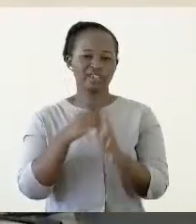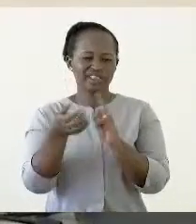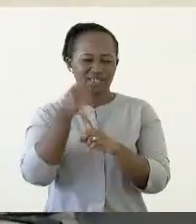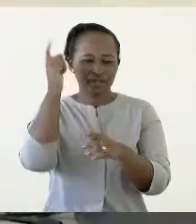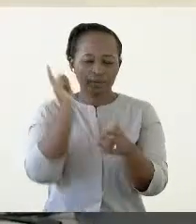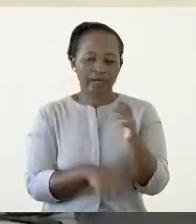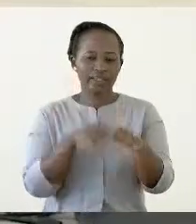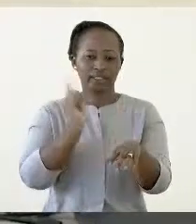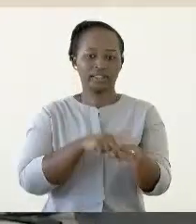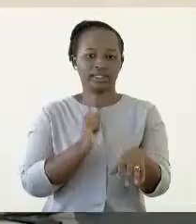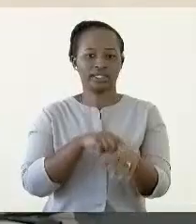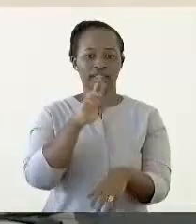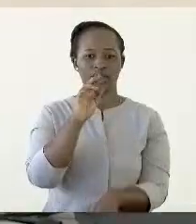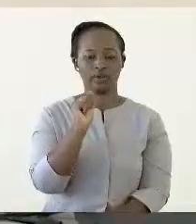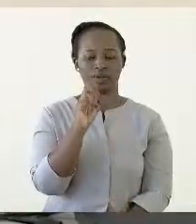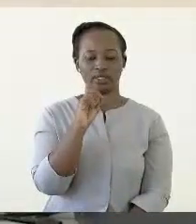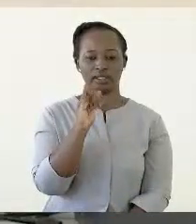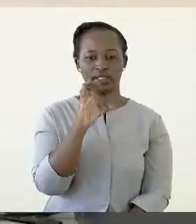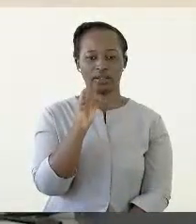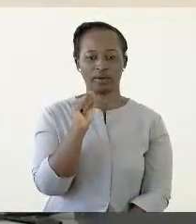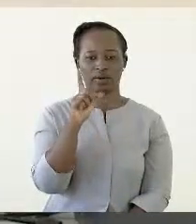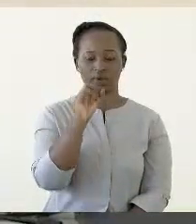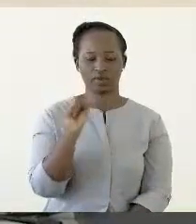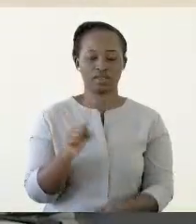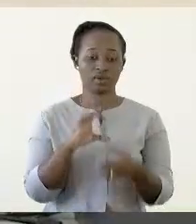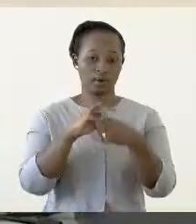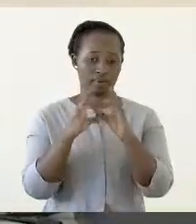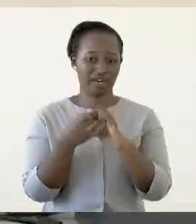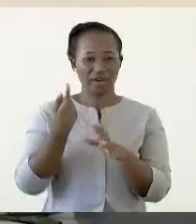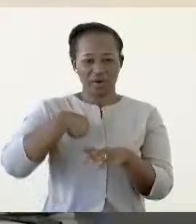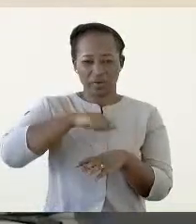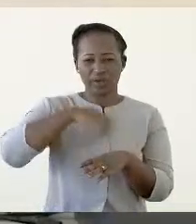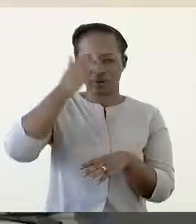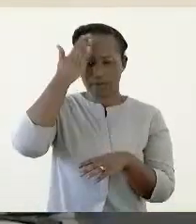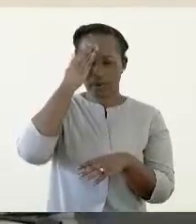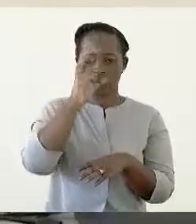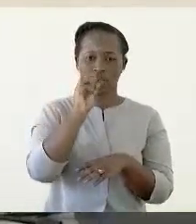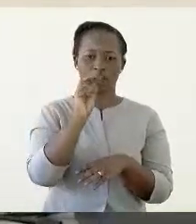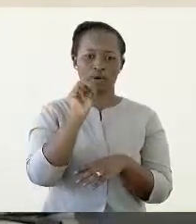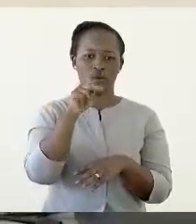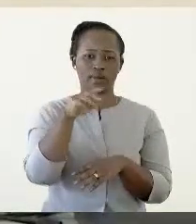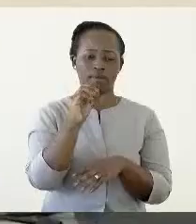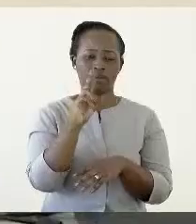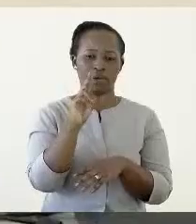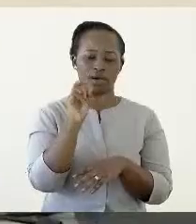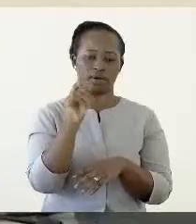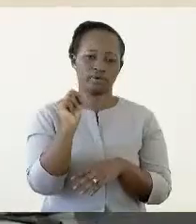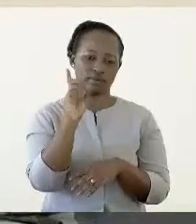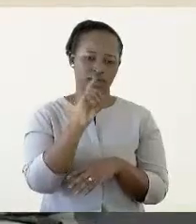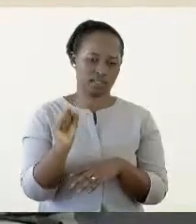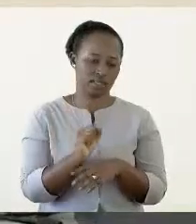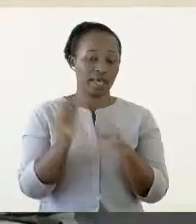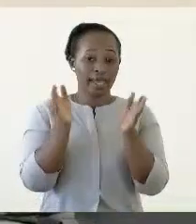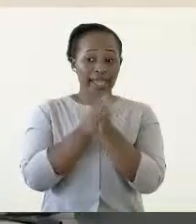combine? We know compounds. And compounds are formed by radicals.